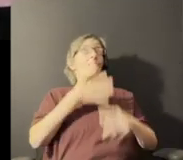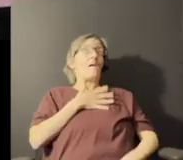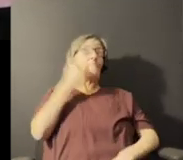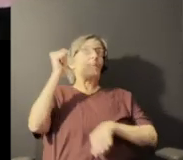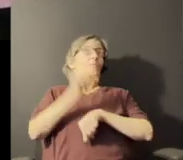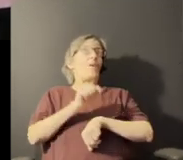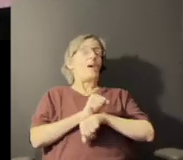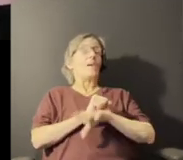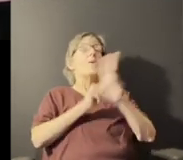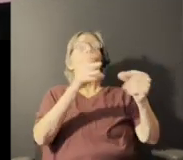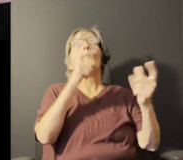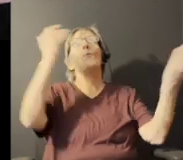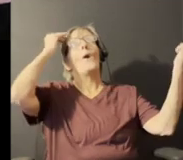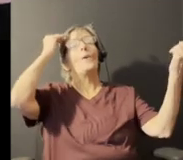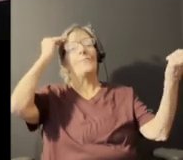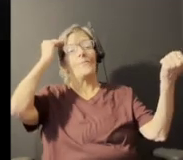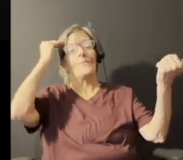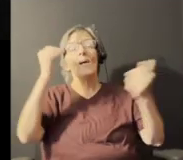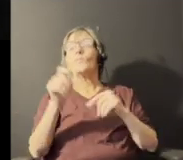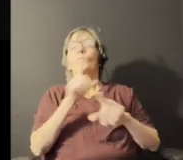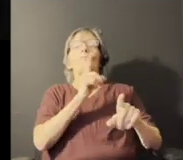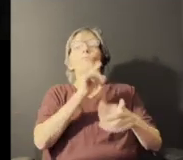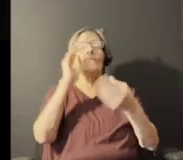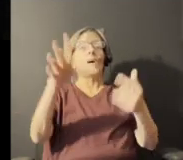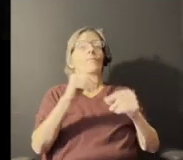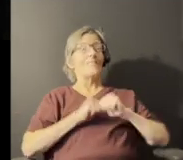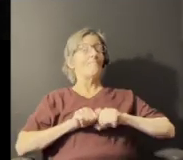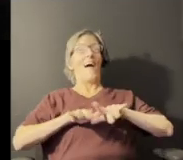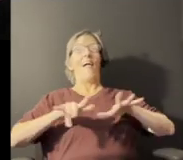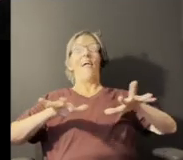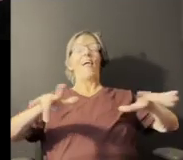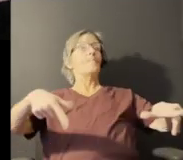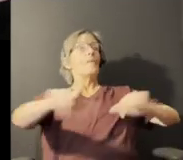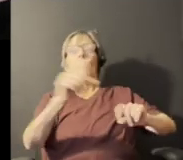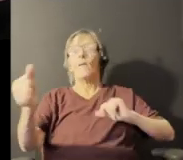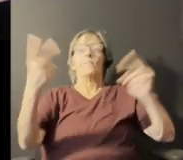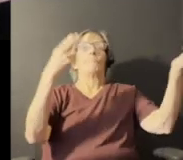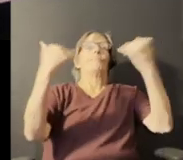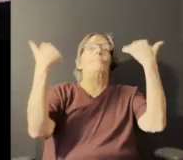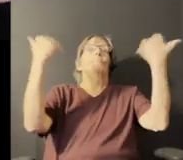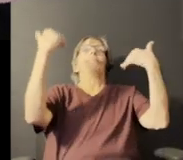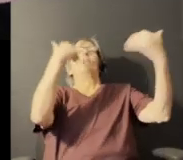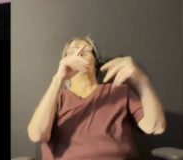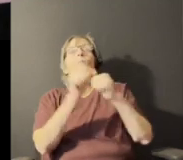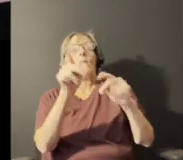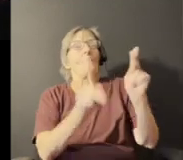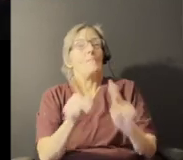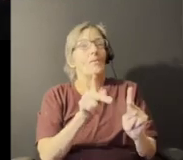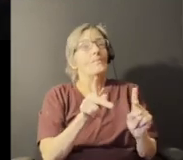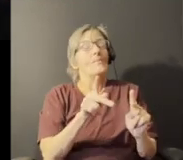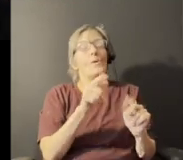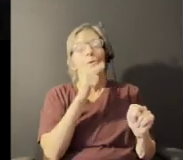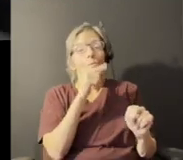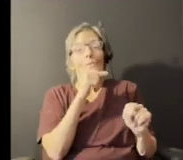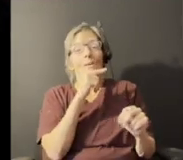consider my best work, but who knows? And then sure enough, that will resonate so well with people that,